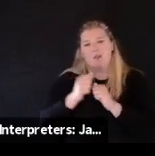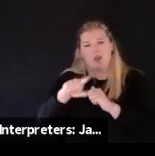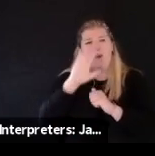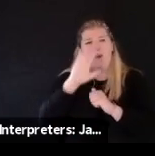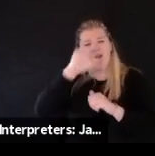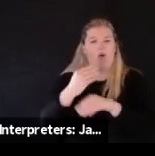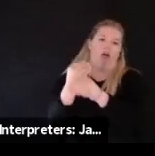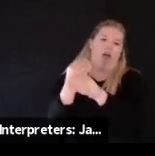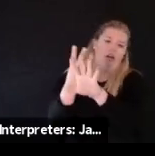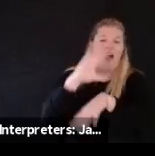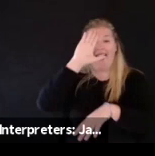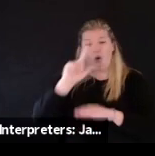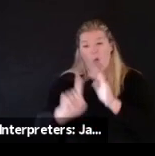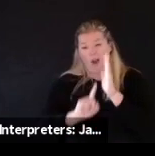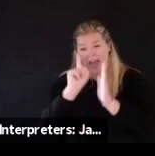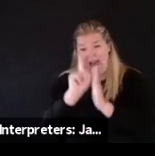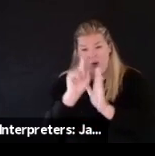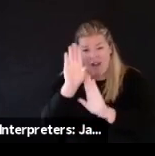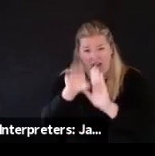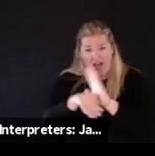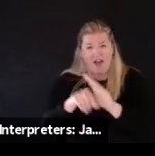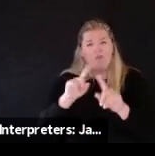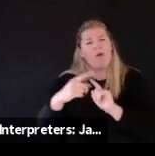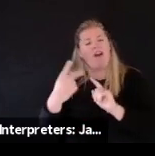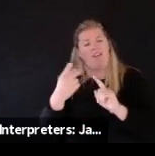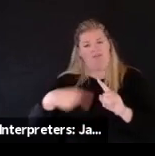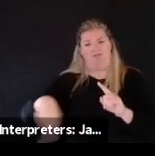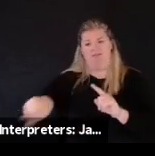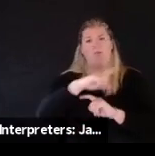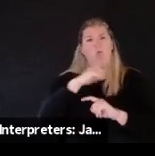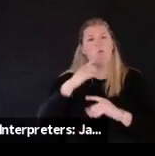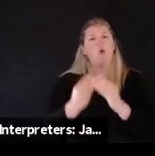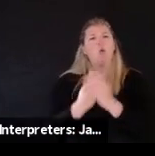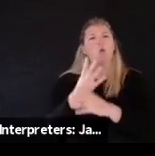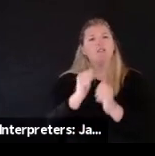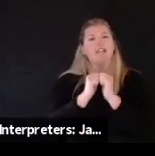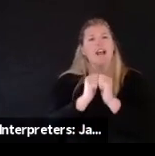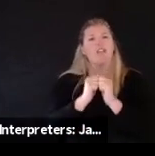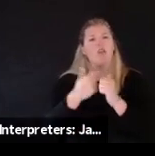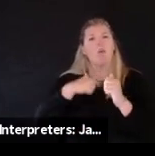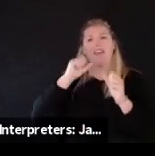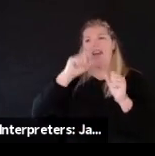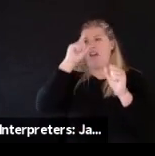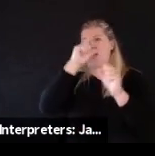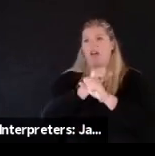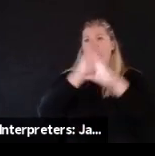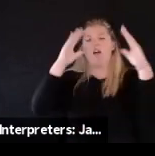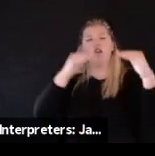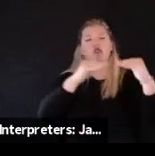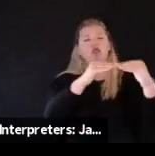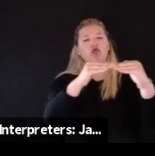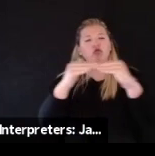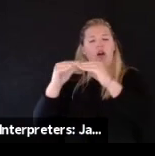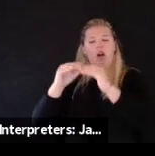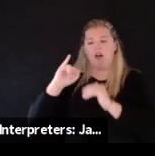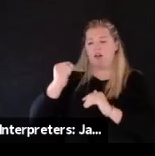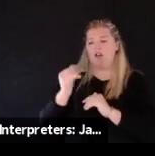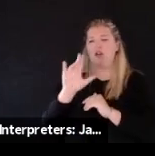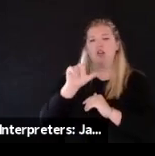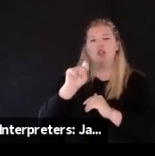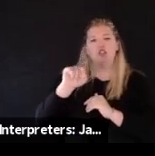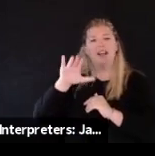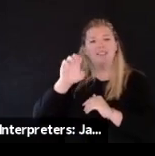but that we could grow together to envision a world where justice and equality and